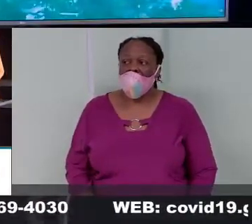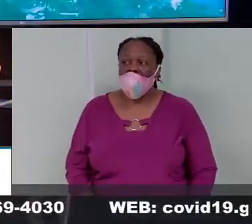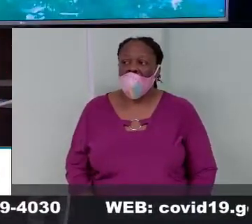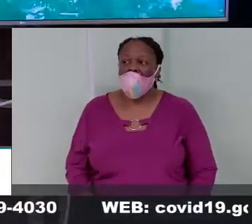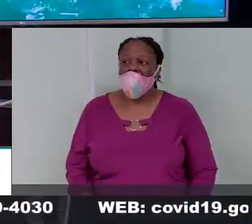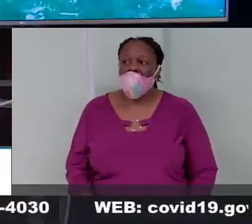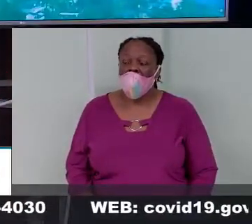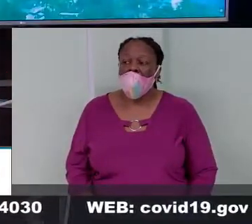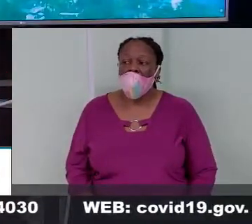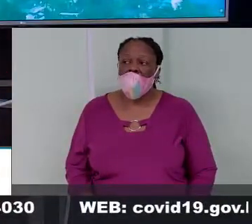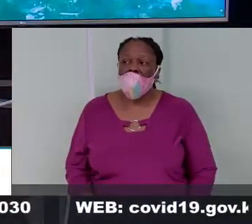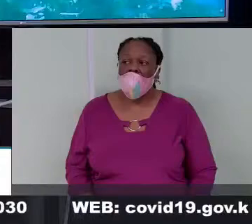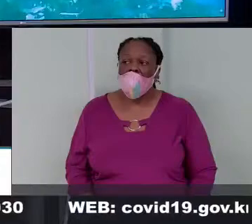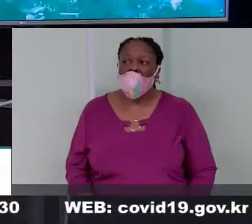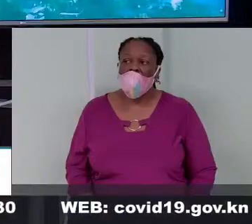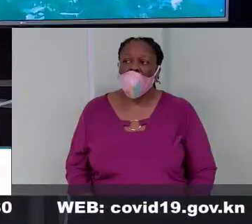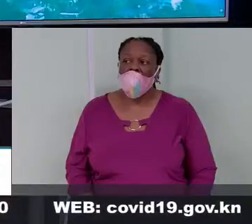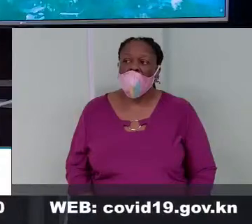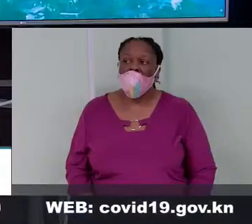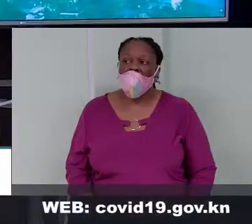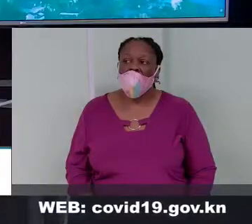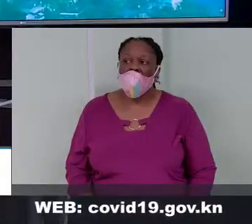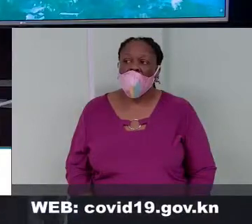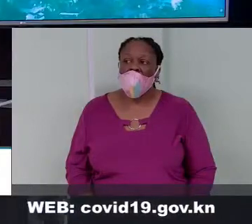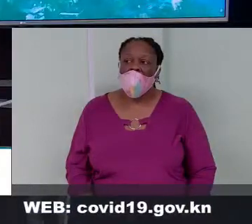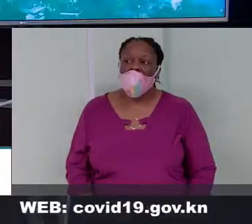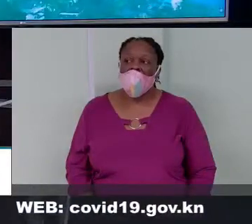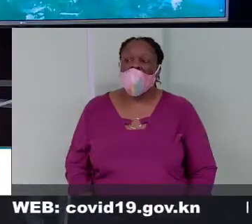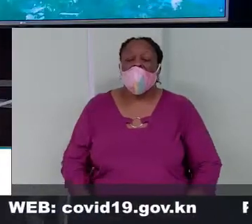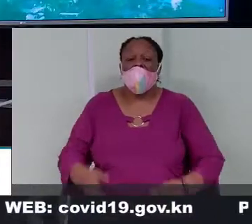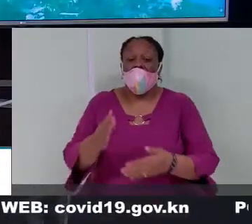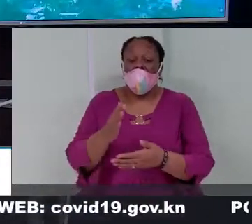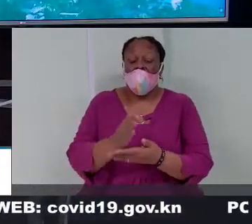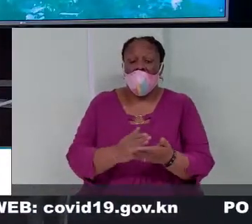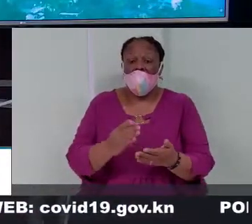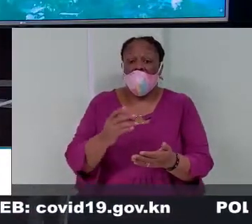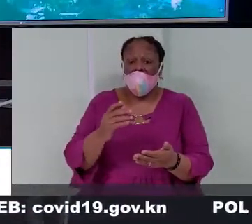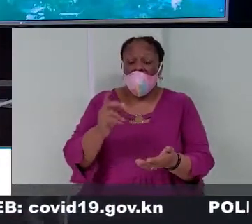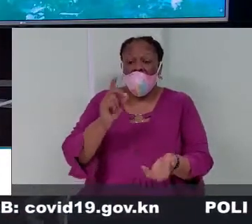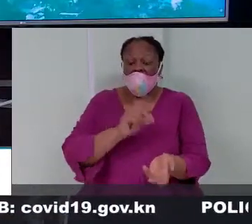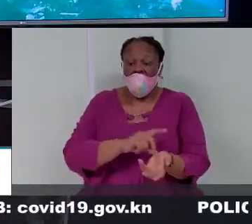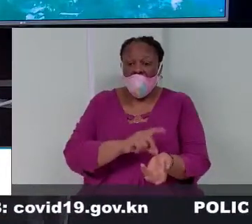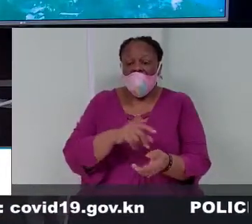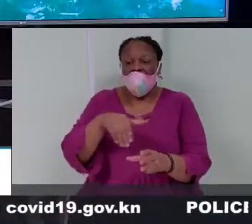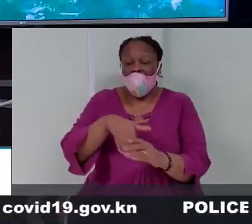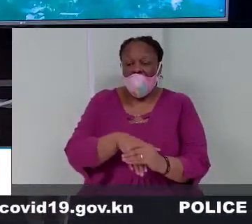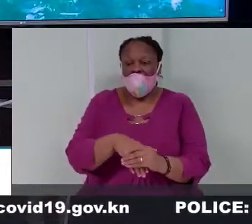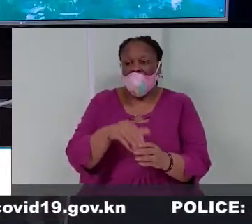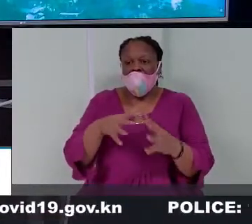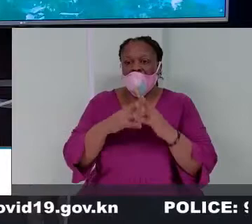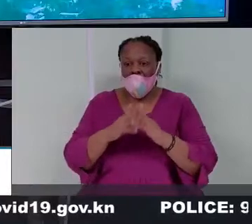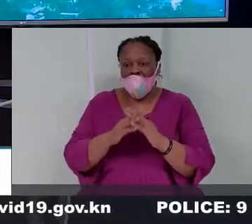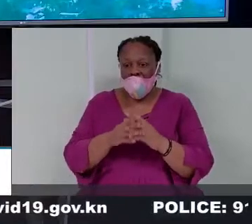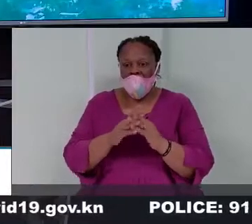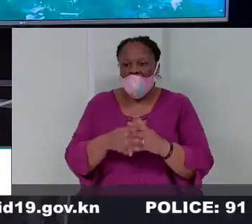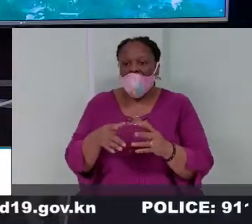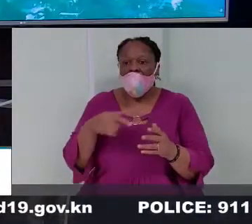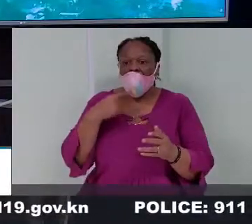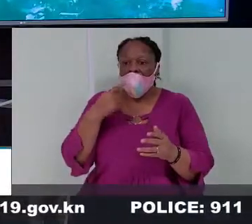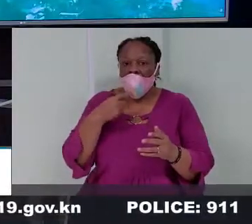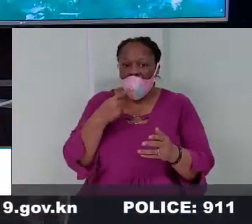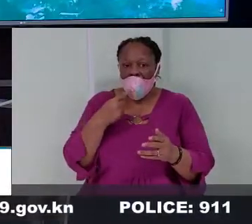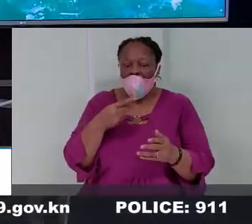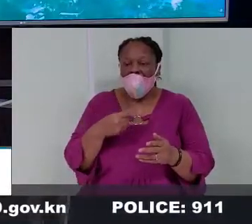epidemiologist in the U.S., is warning there about the Super